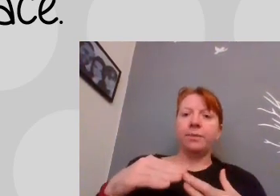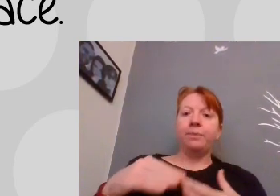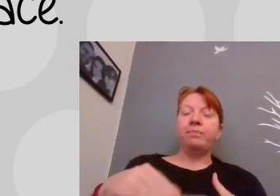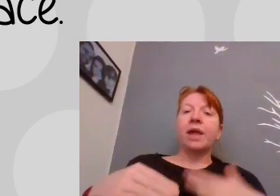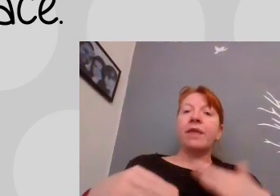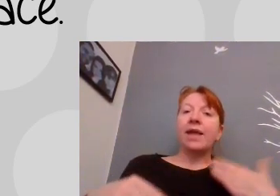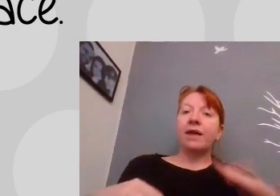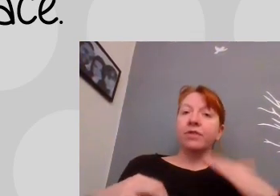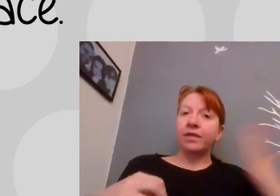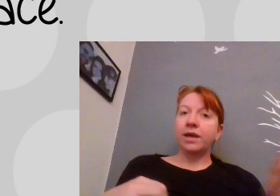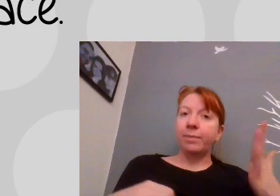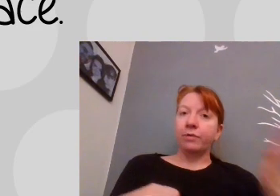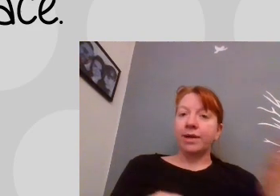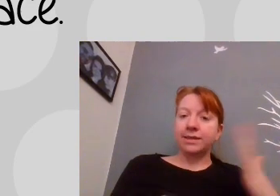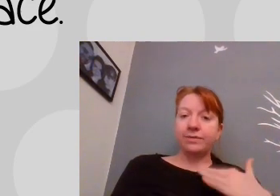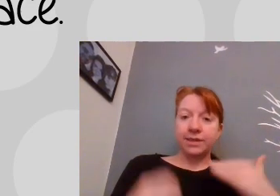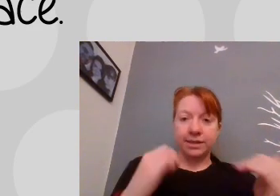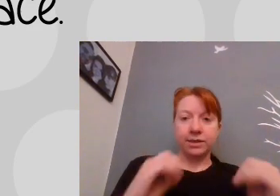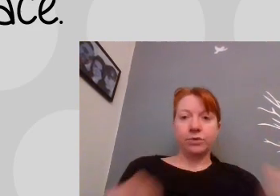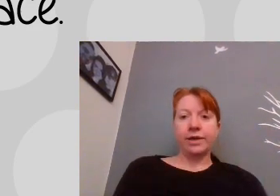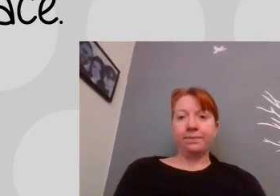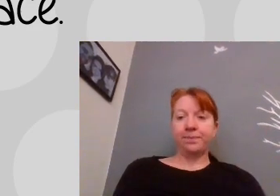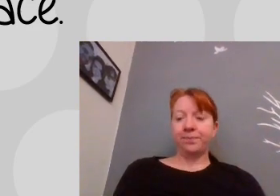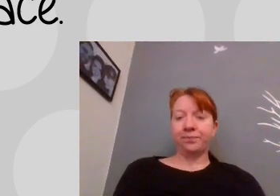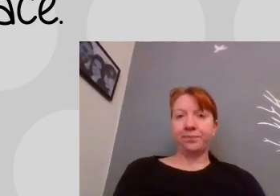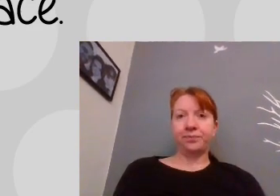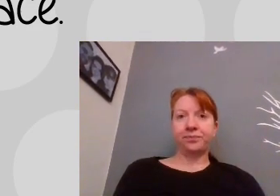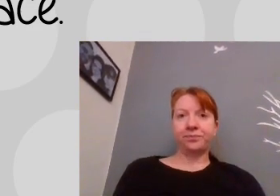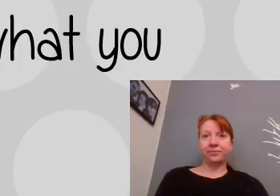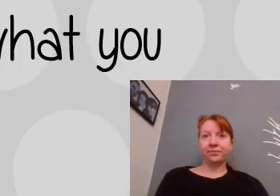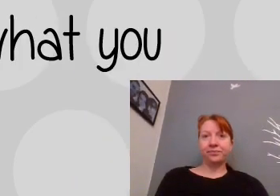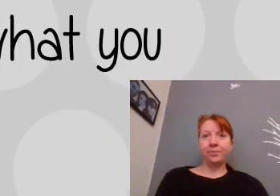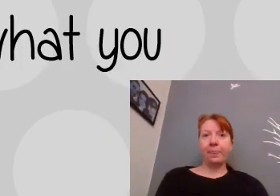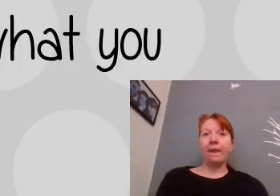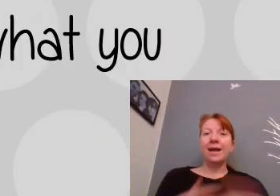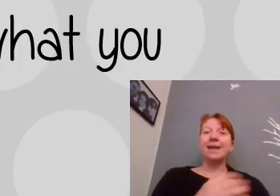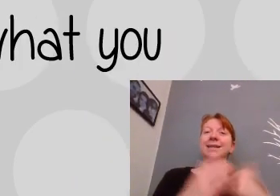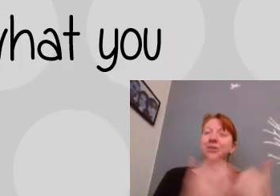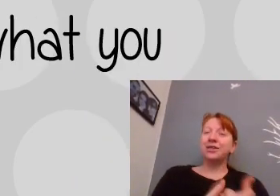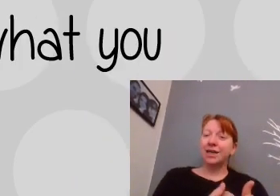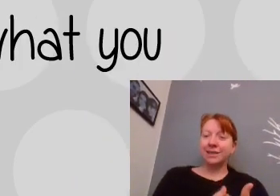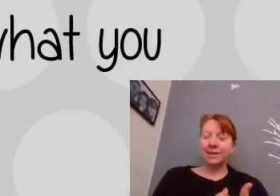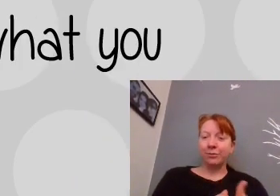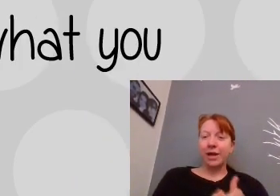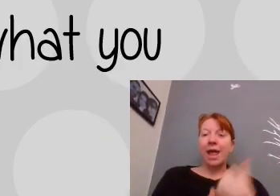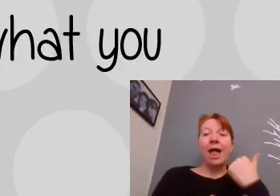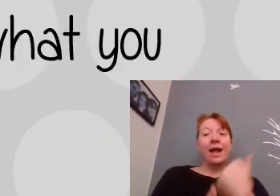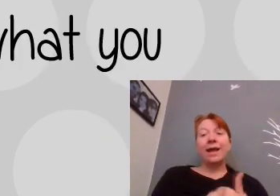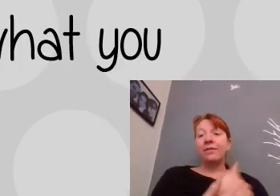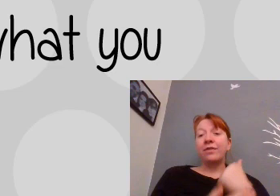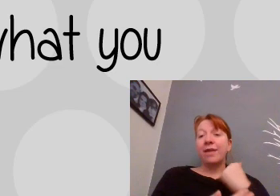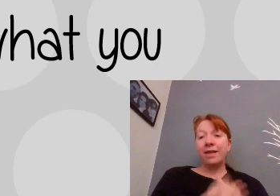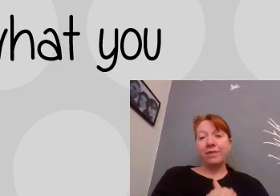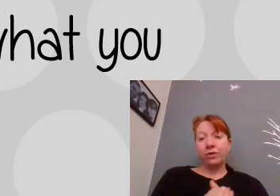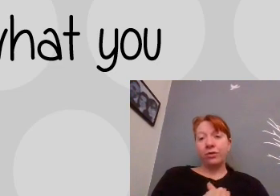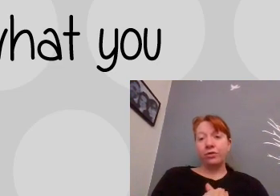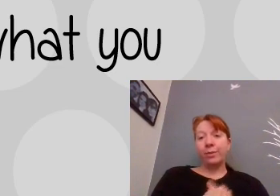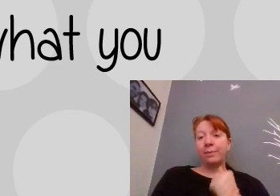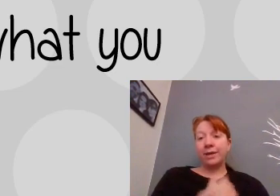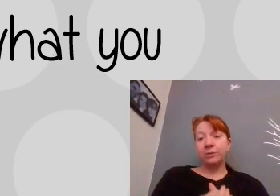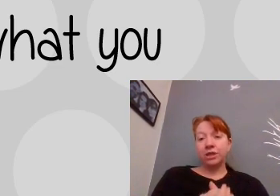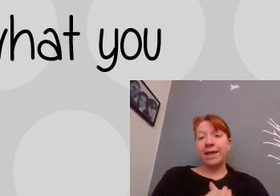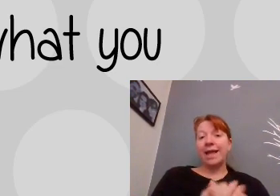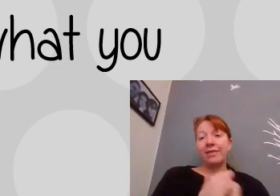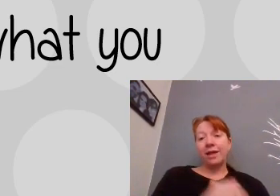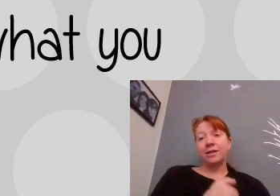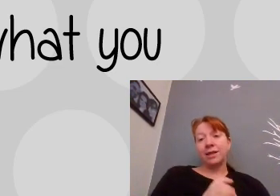rockets are, and they have to think about relativity to know that. Okay, let's do the learning summary. Again, if there's anything you're not sure about,